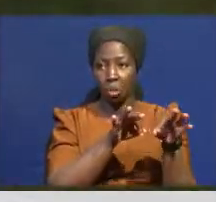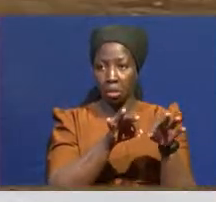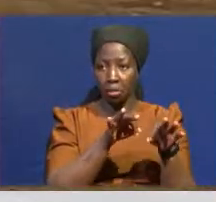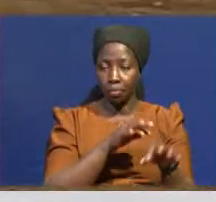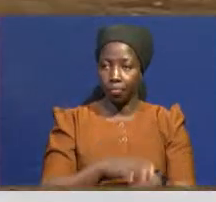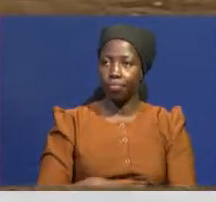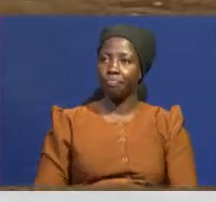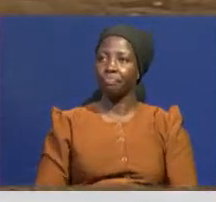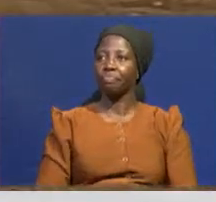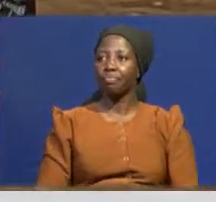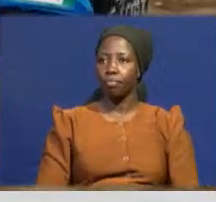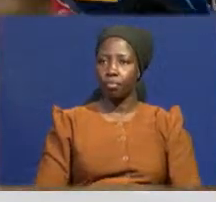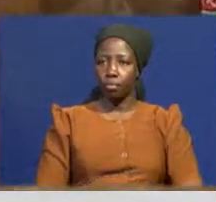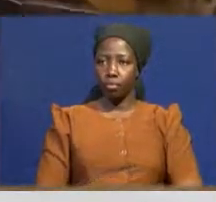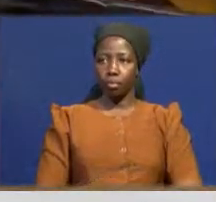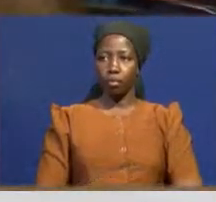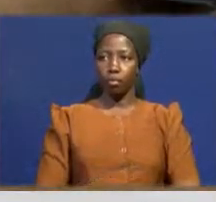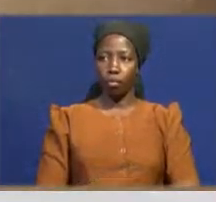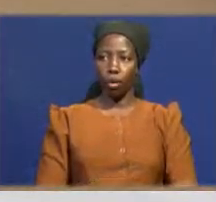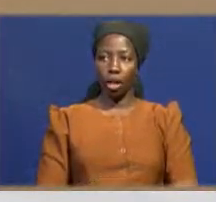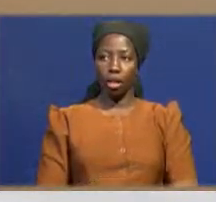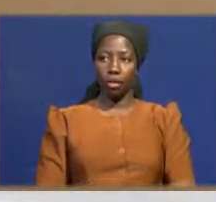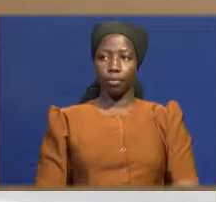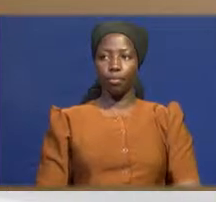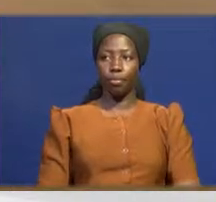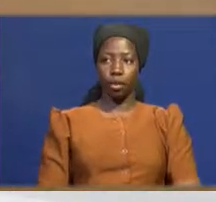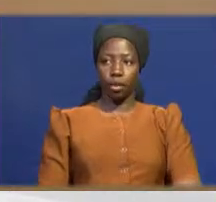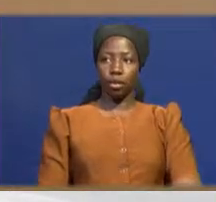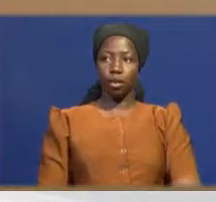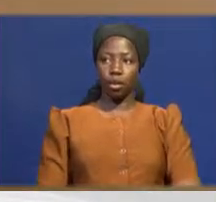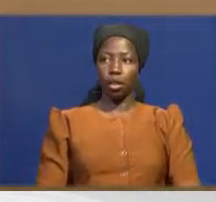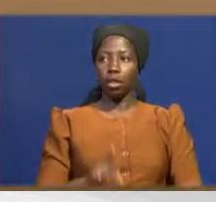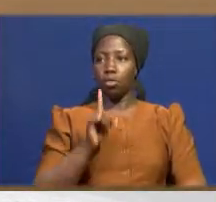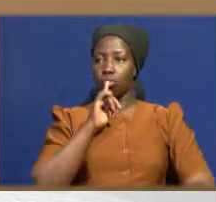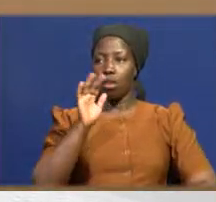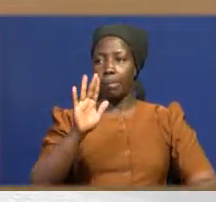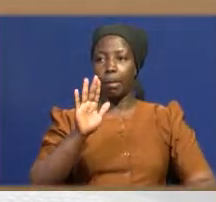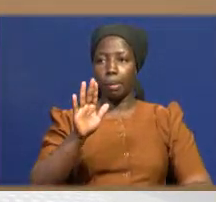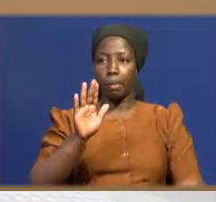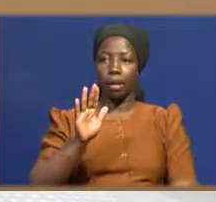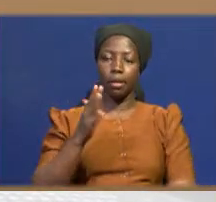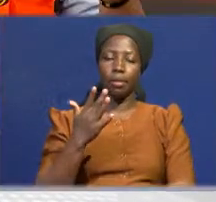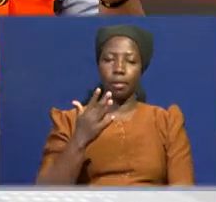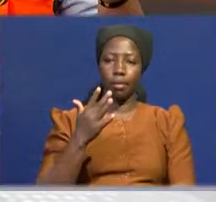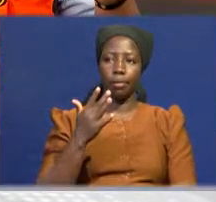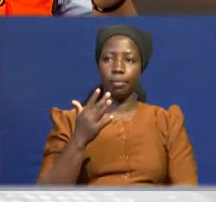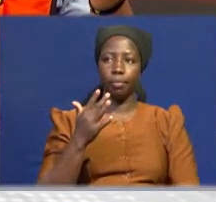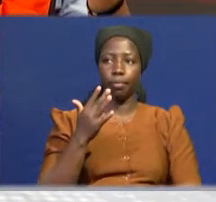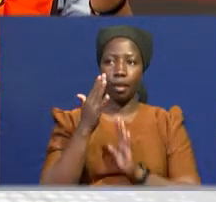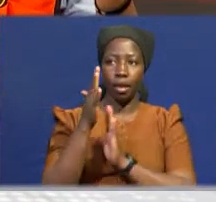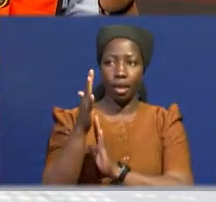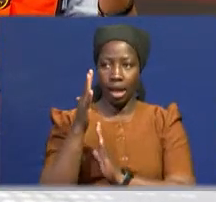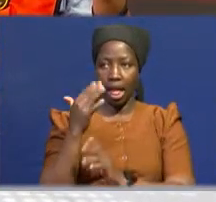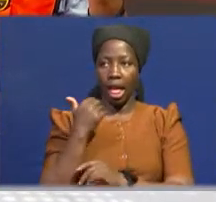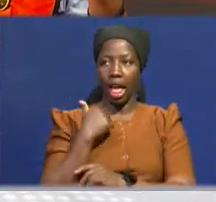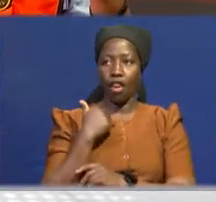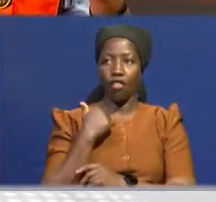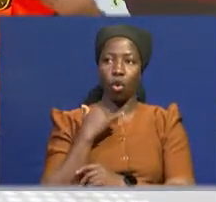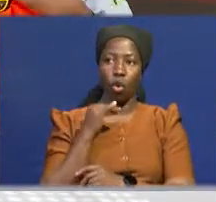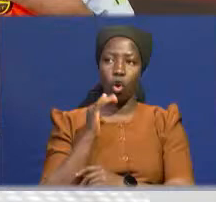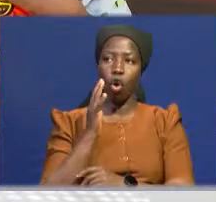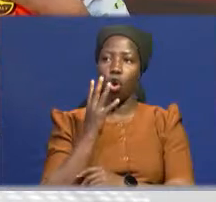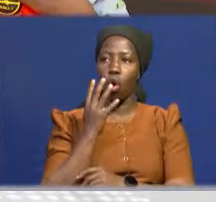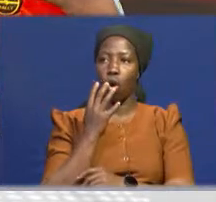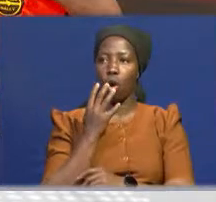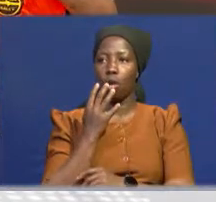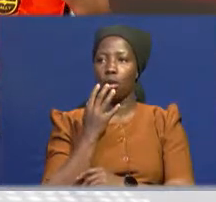You can see that. Yes. So your typical marshal will have an orange tabard.